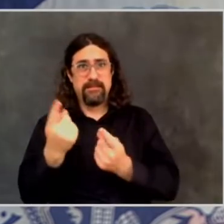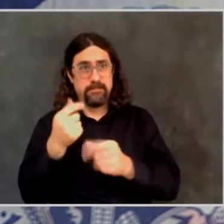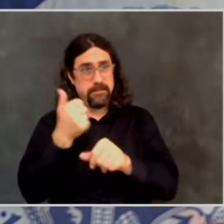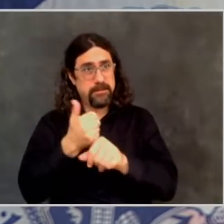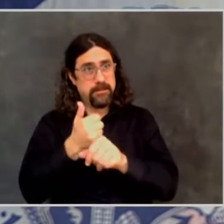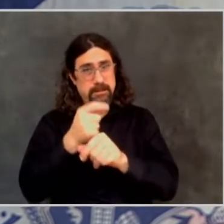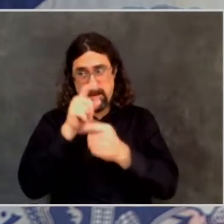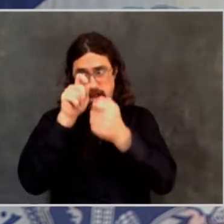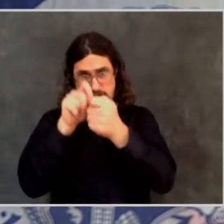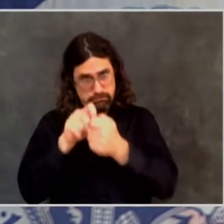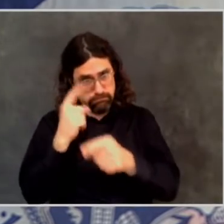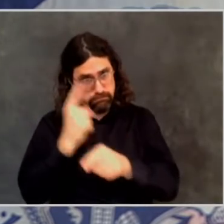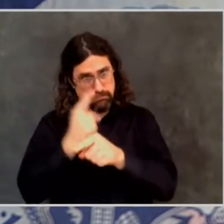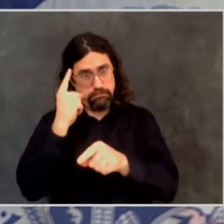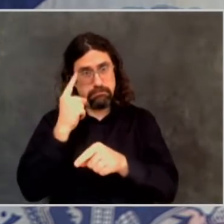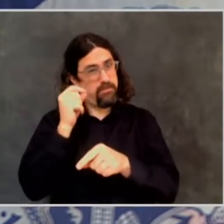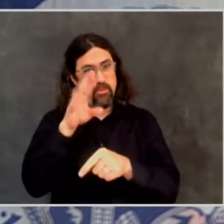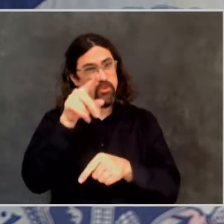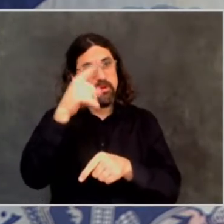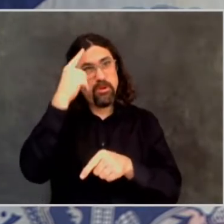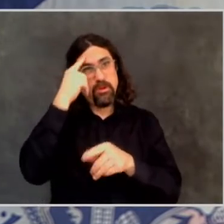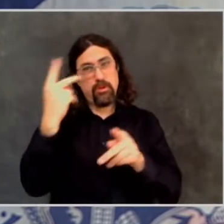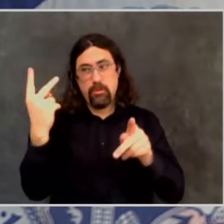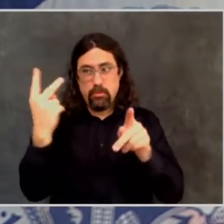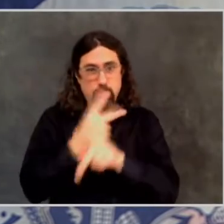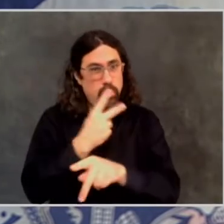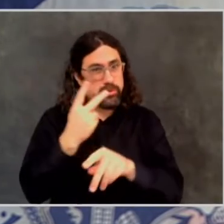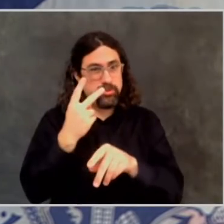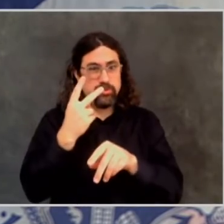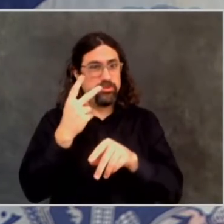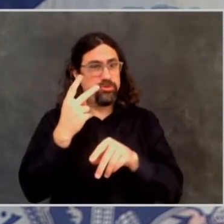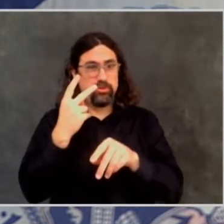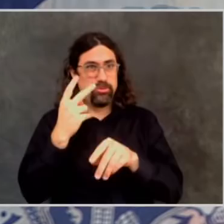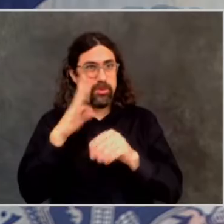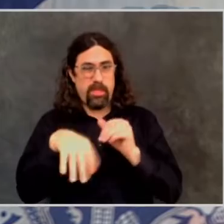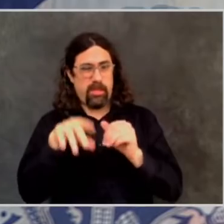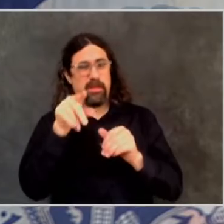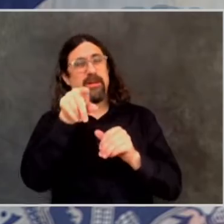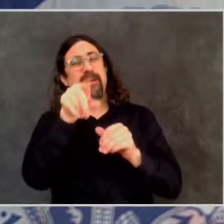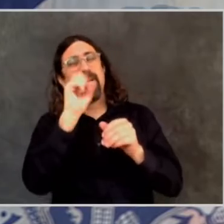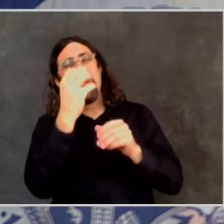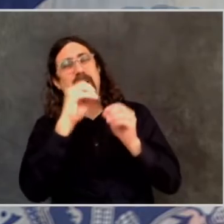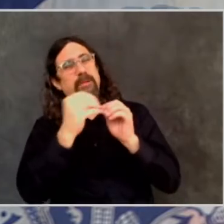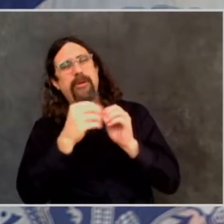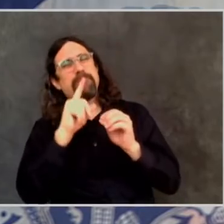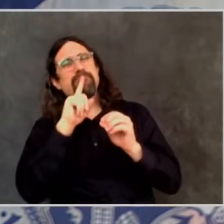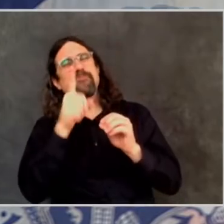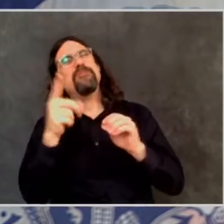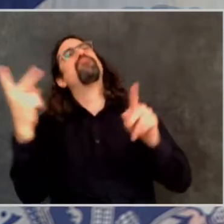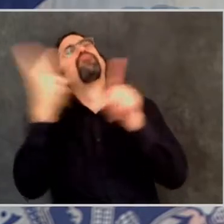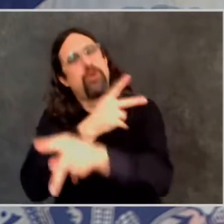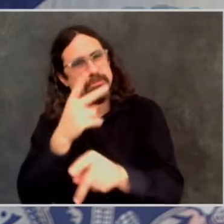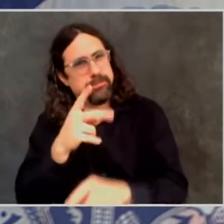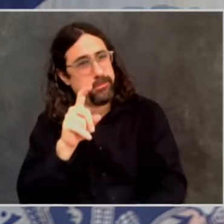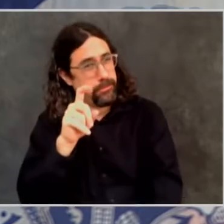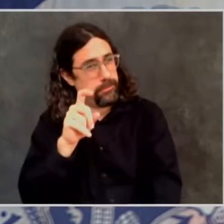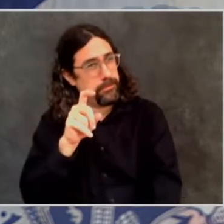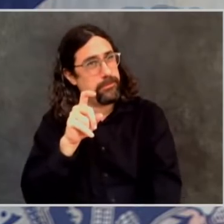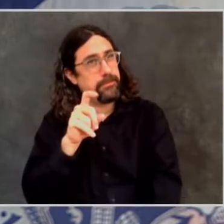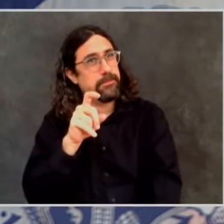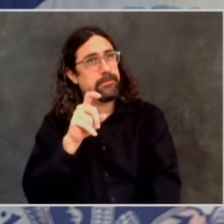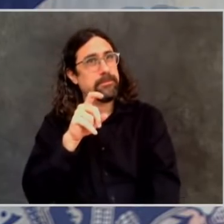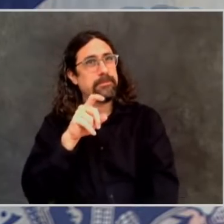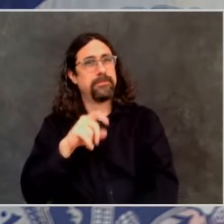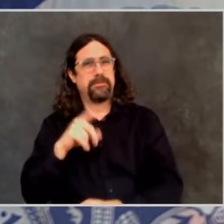question I have. And the second question, which relates to it, is how much is the city's network